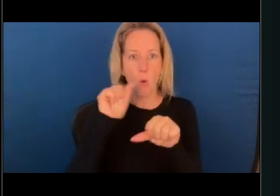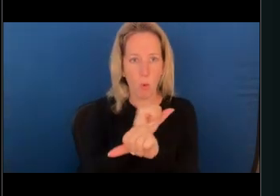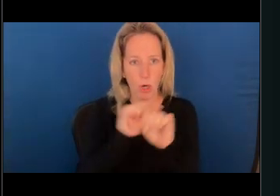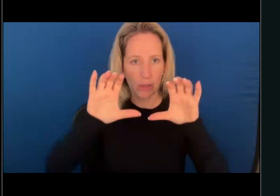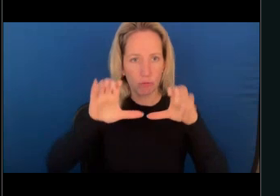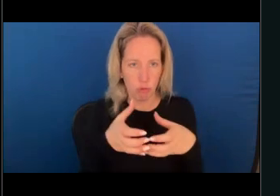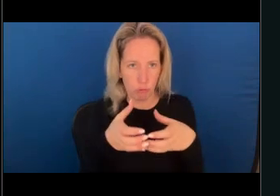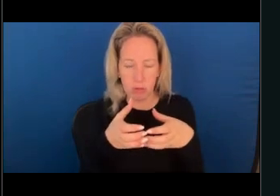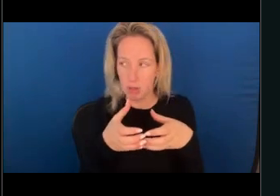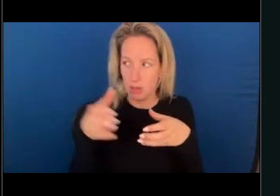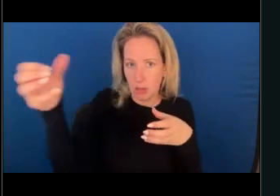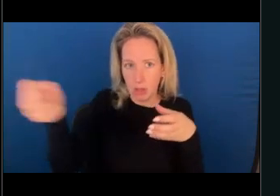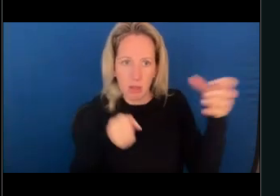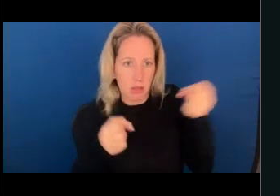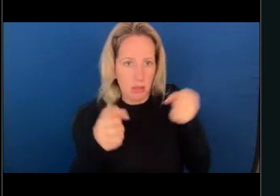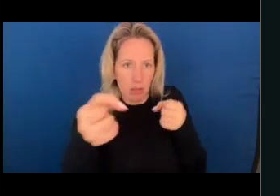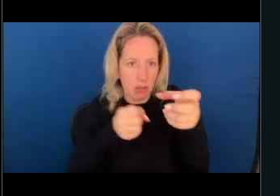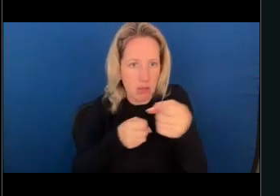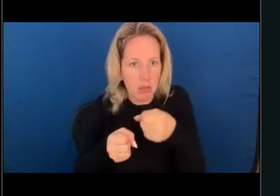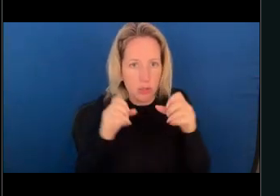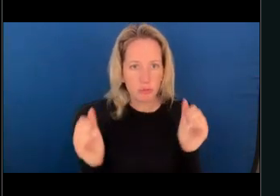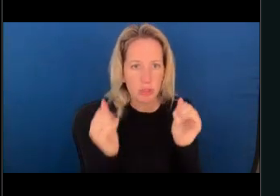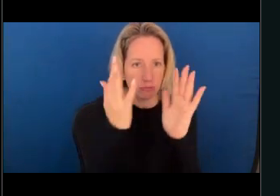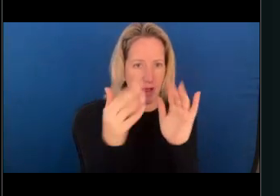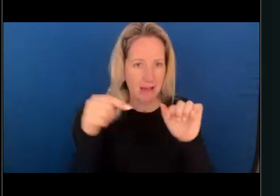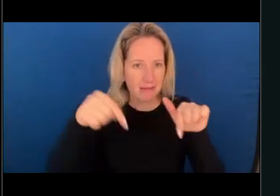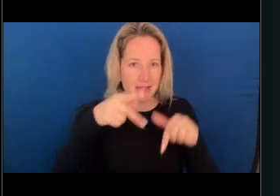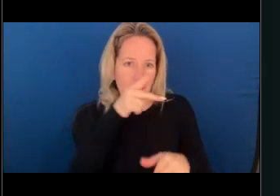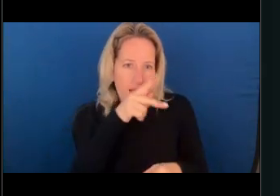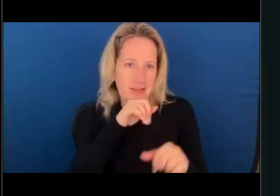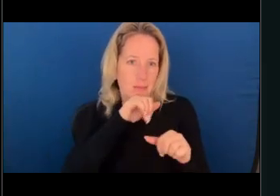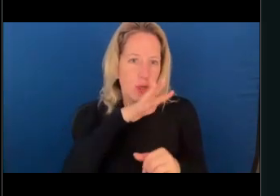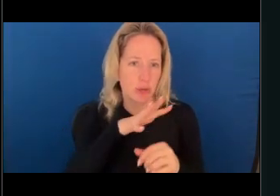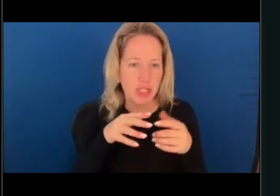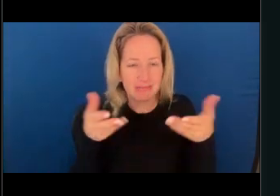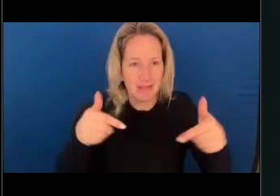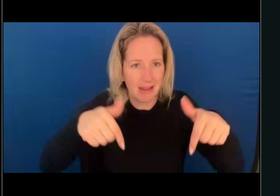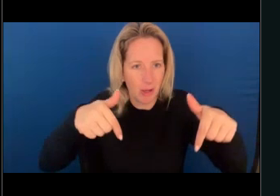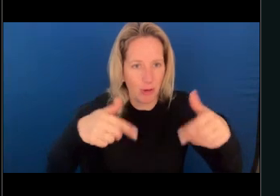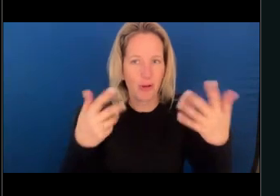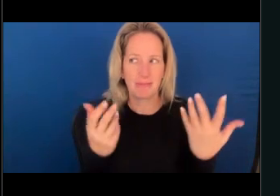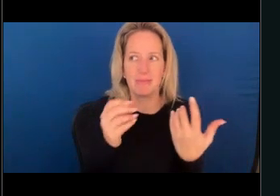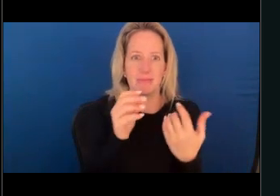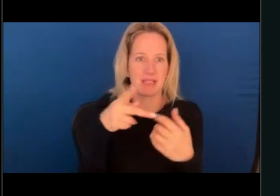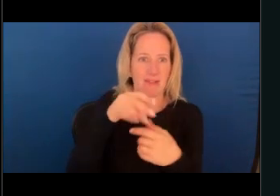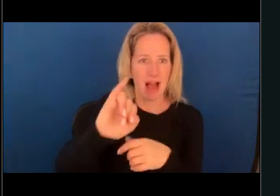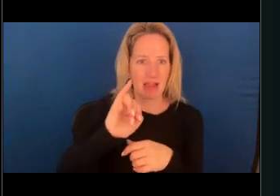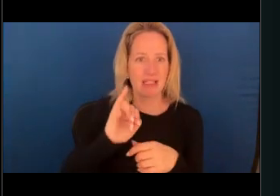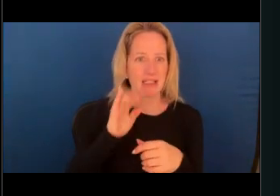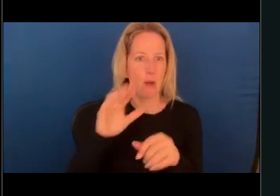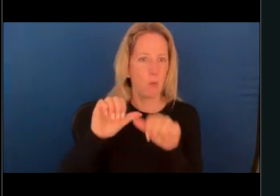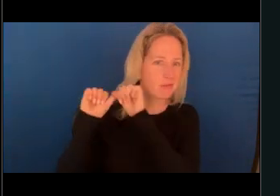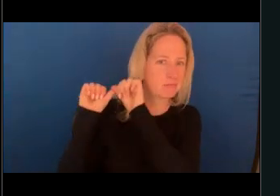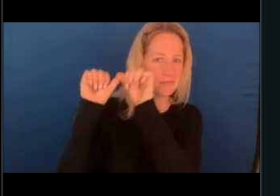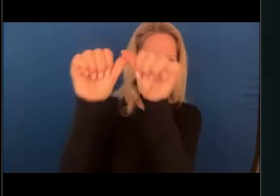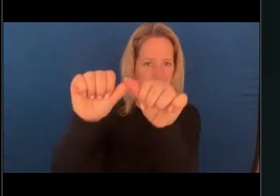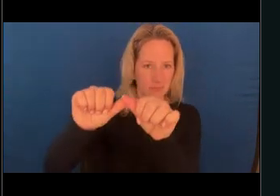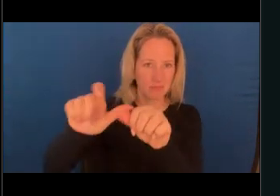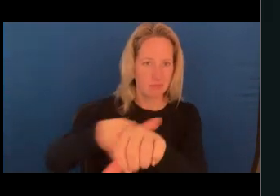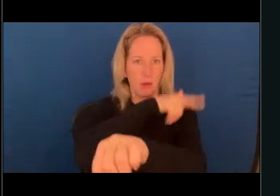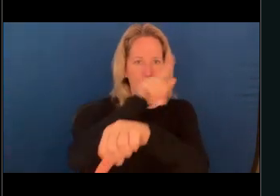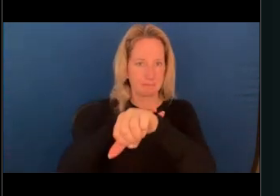debris, plastic pollution collaboratively in the Pacific Islands in a way that extends beyond the lifetime of this project. But to